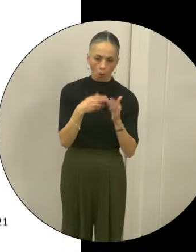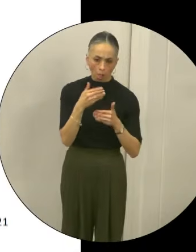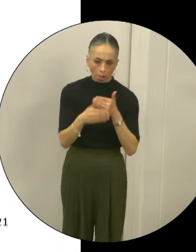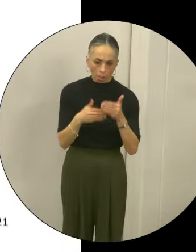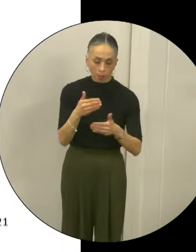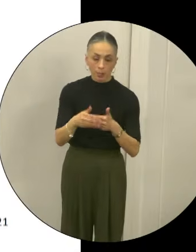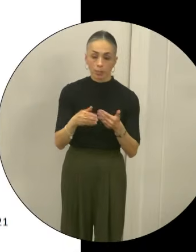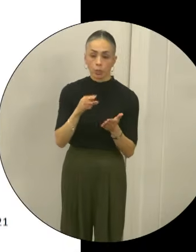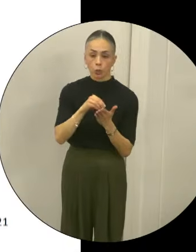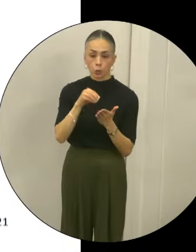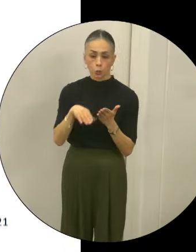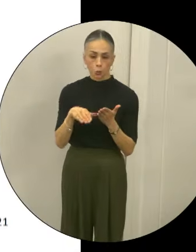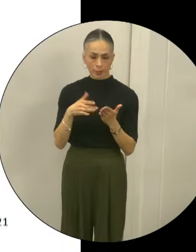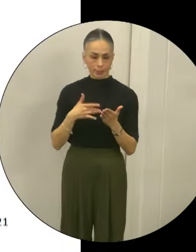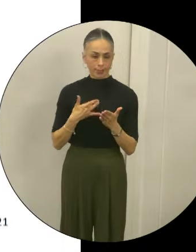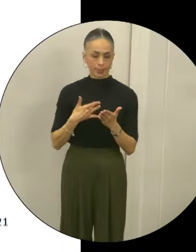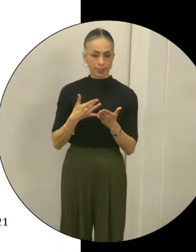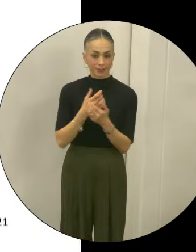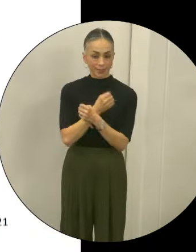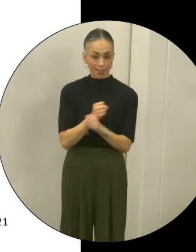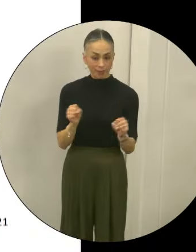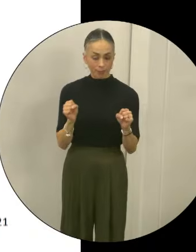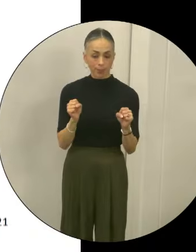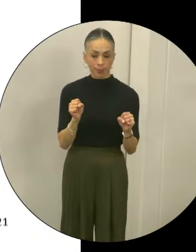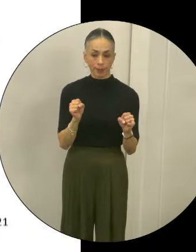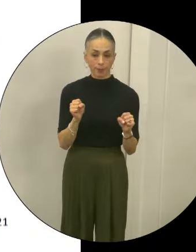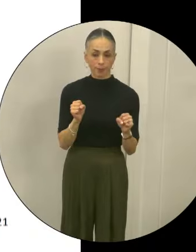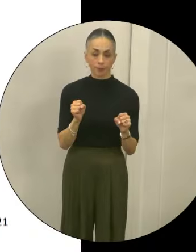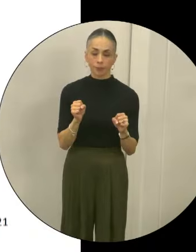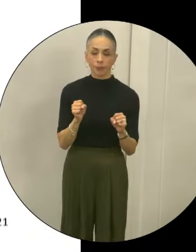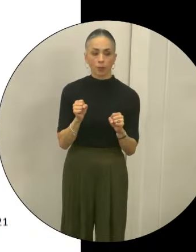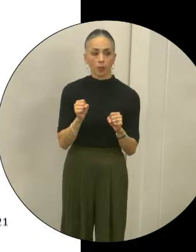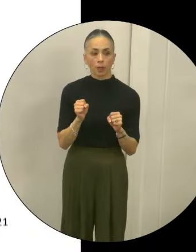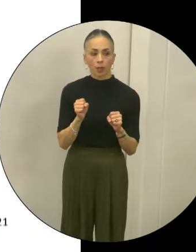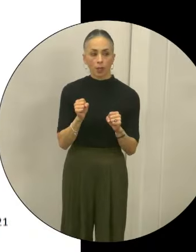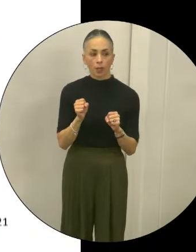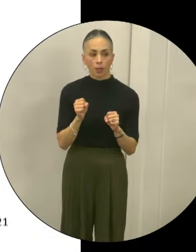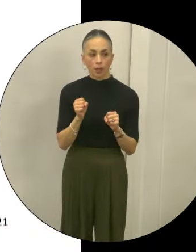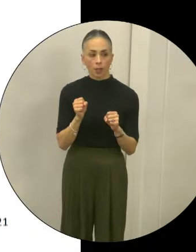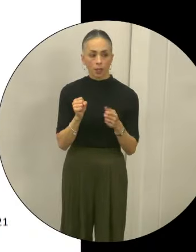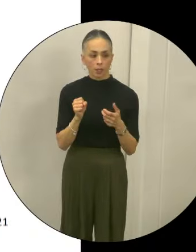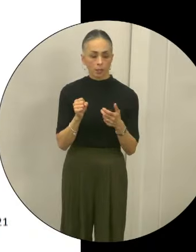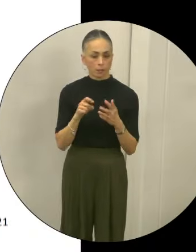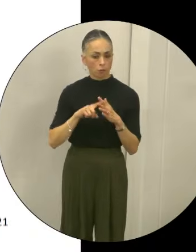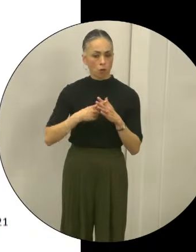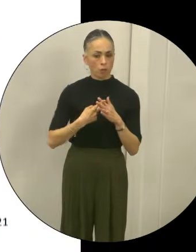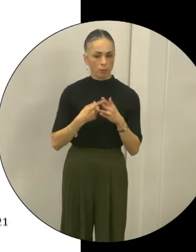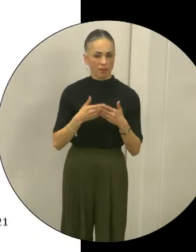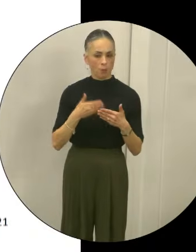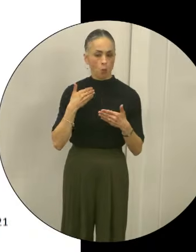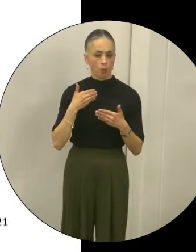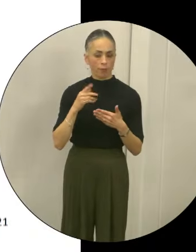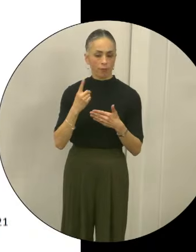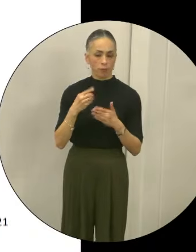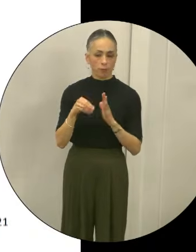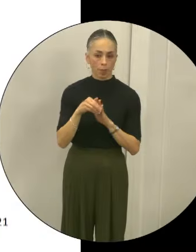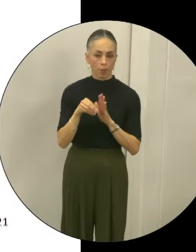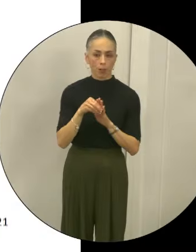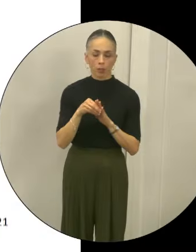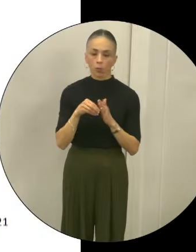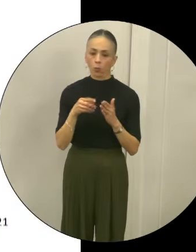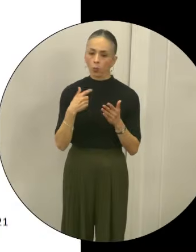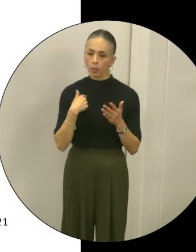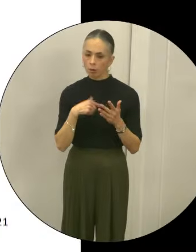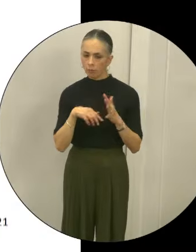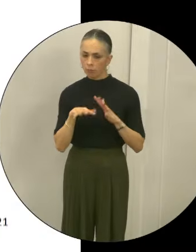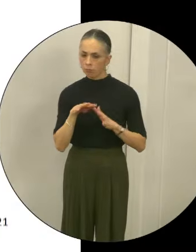students' sense of safety often begins well before the first bell rings. We are navigating an influence gap